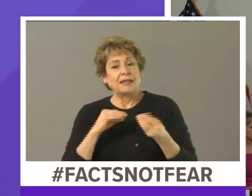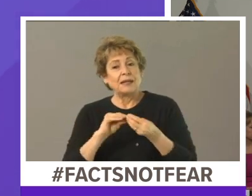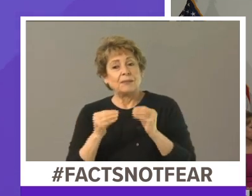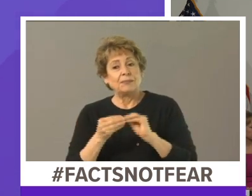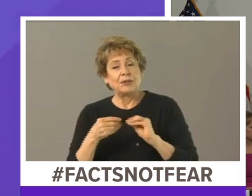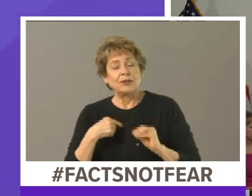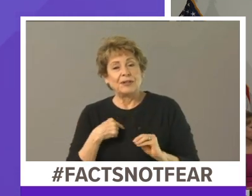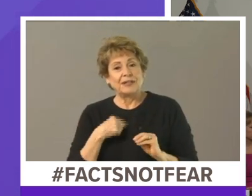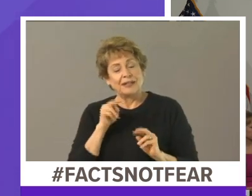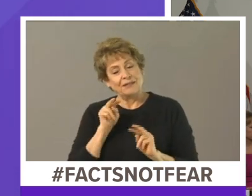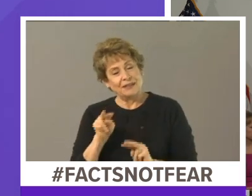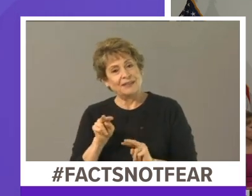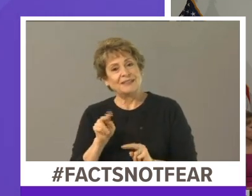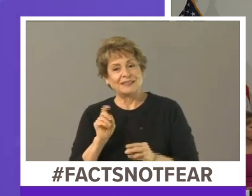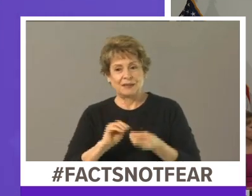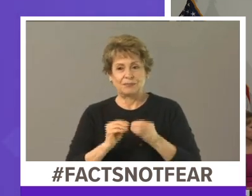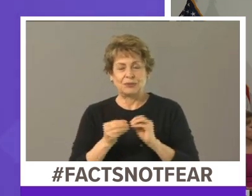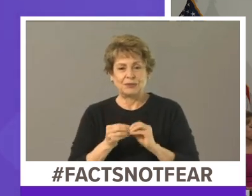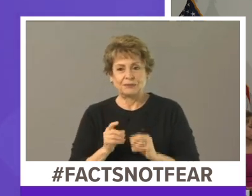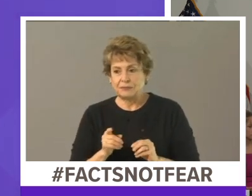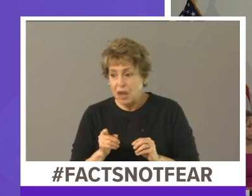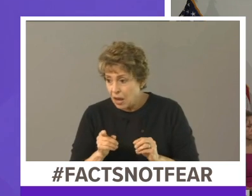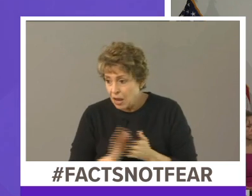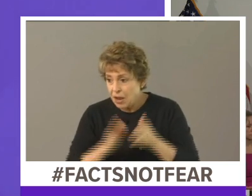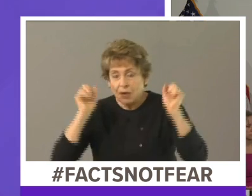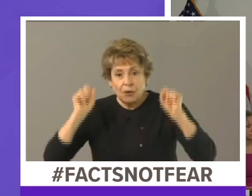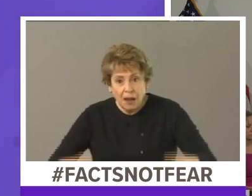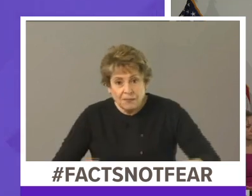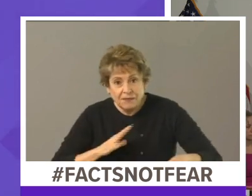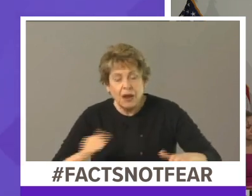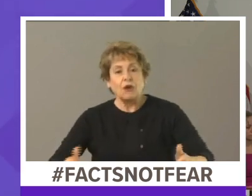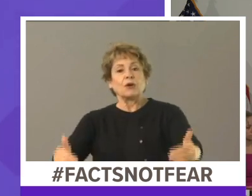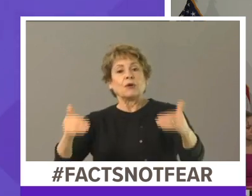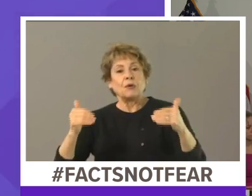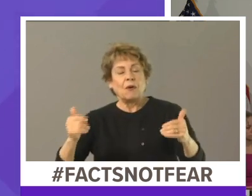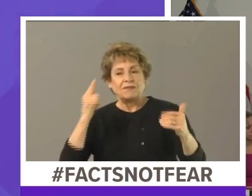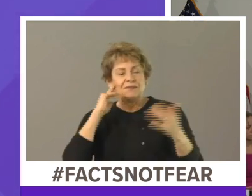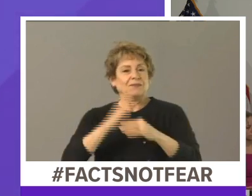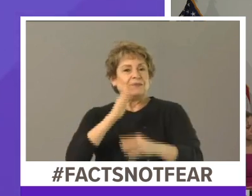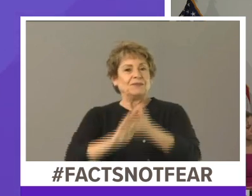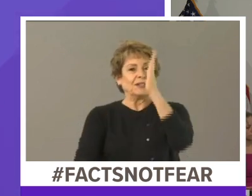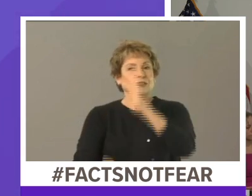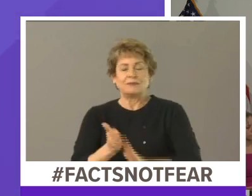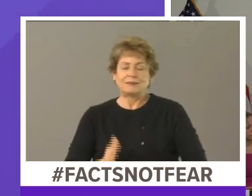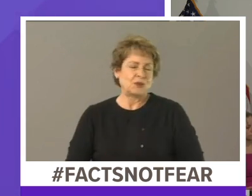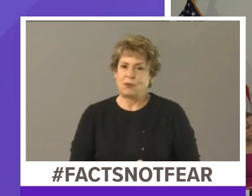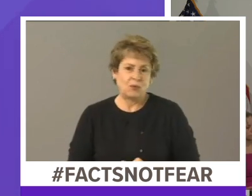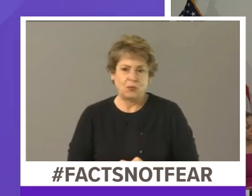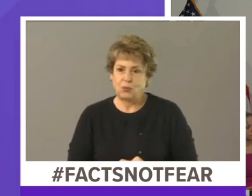changes in the last 3 weeks, and this is the first good news we've had since.